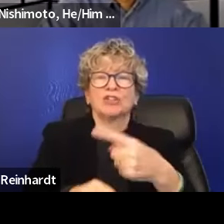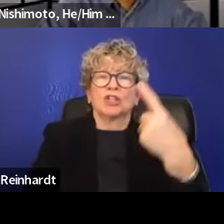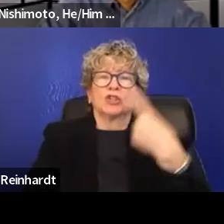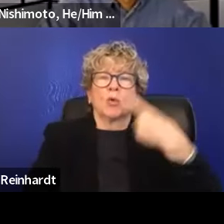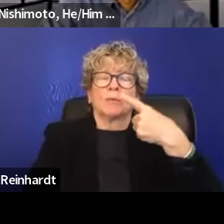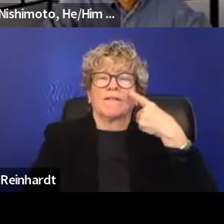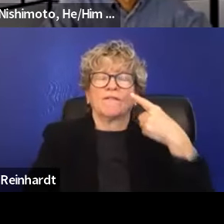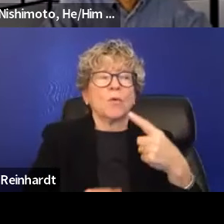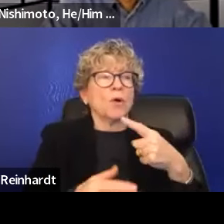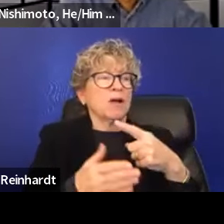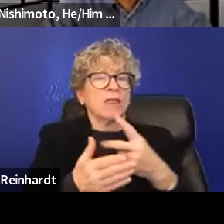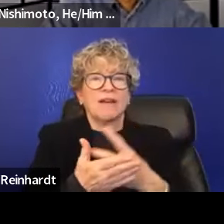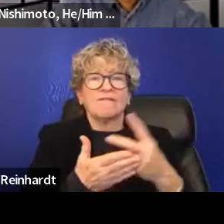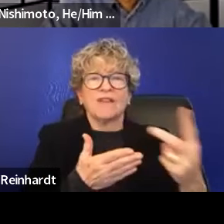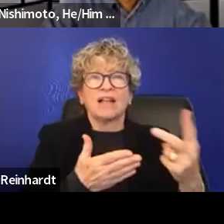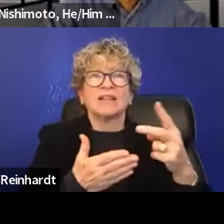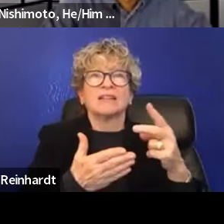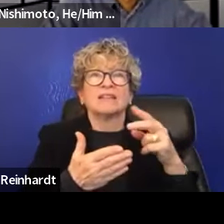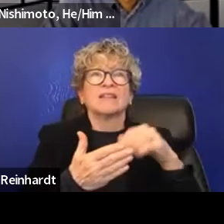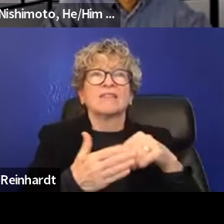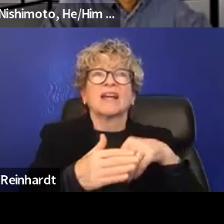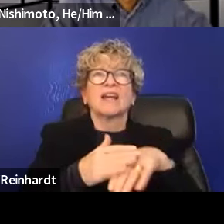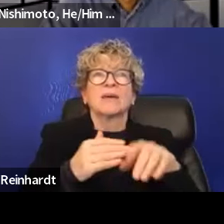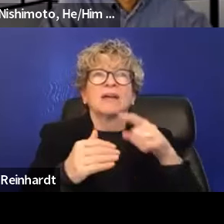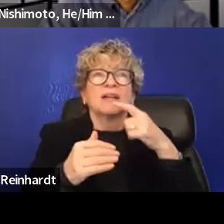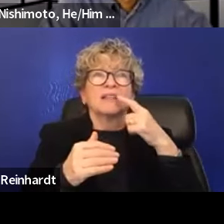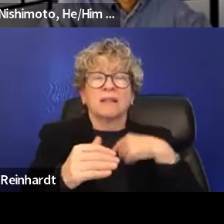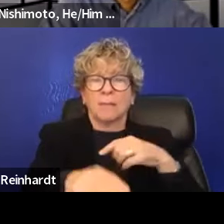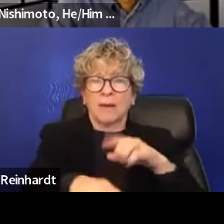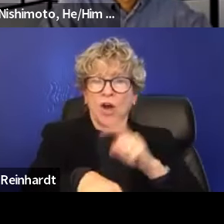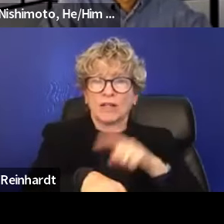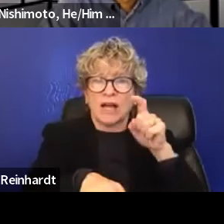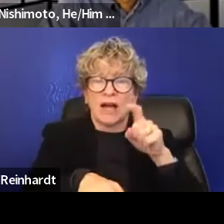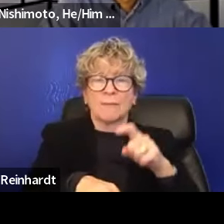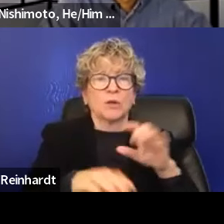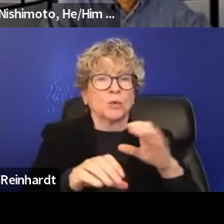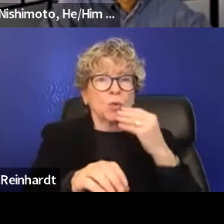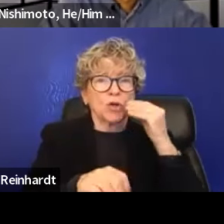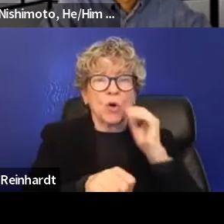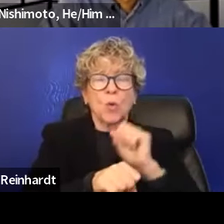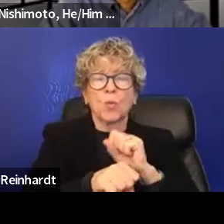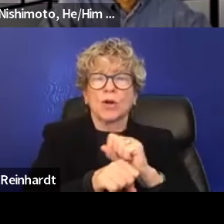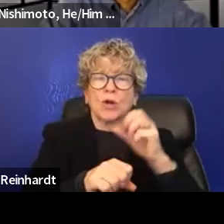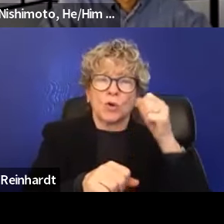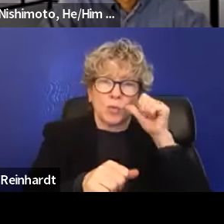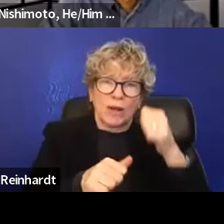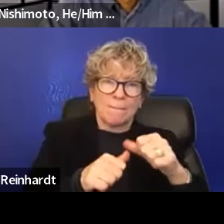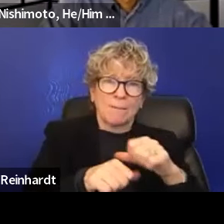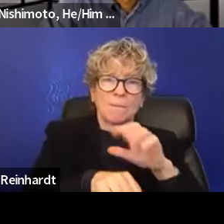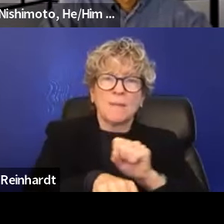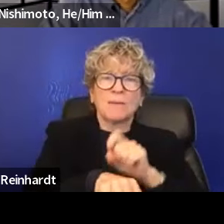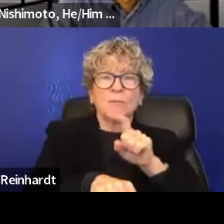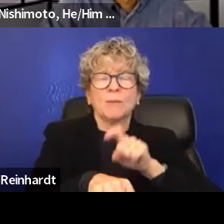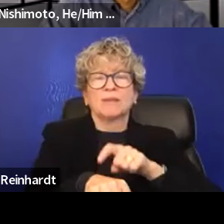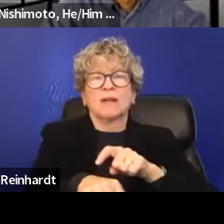the failings that I had come in saying that I would have: being on time, doing homework, remembering when my appointments were.